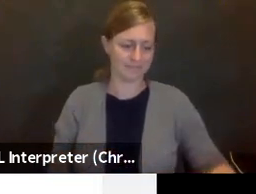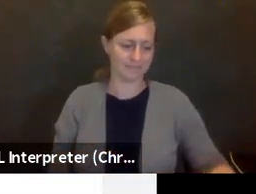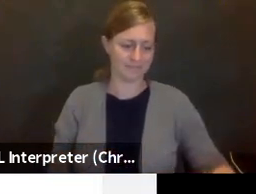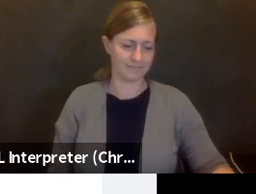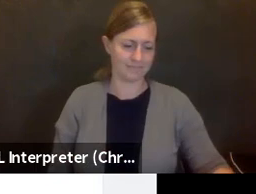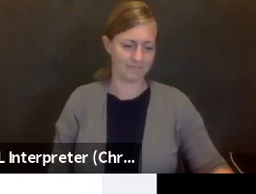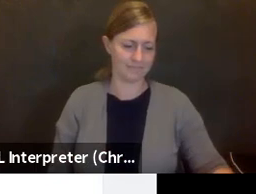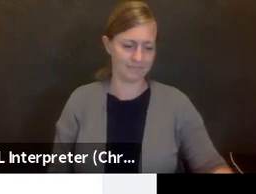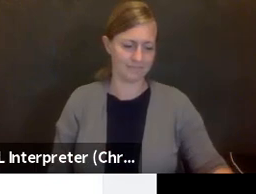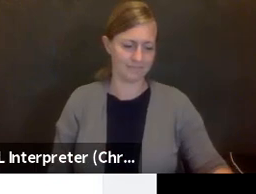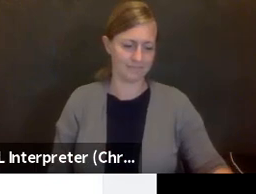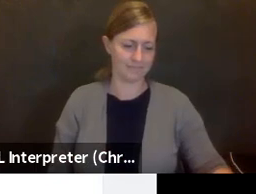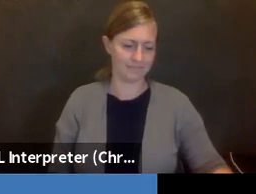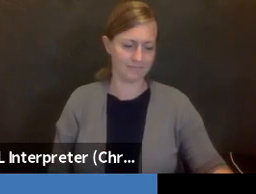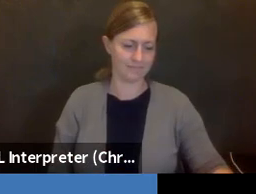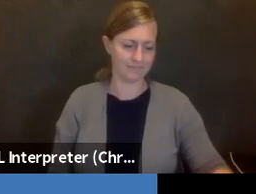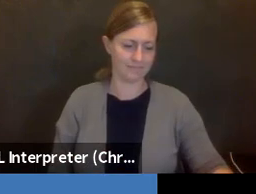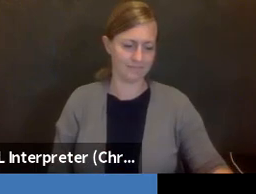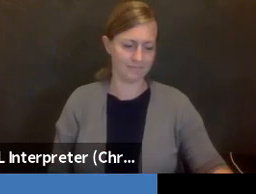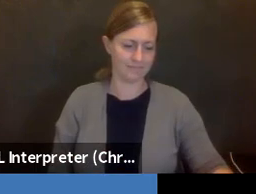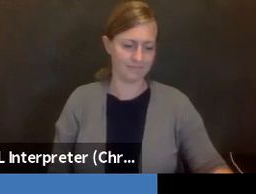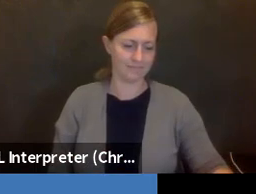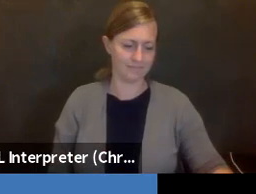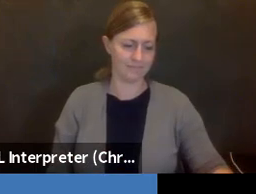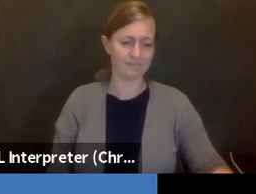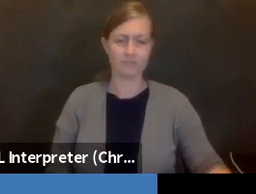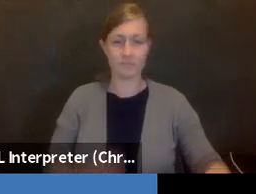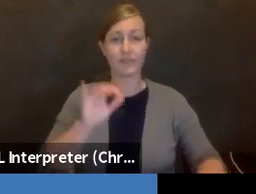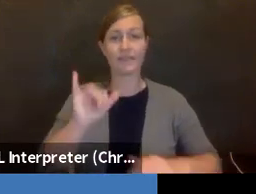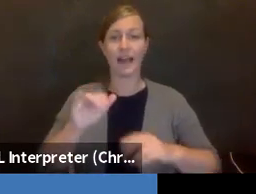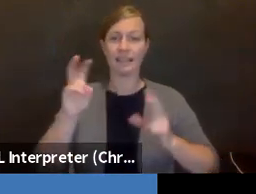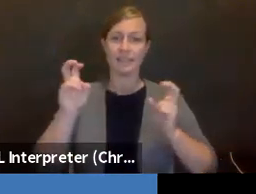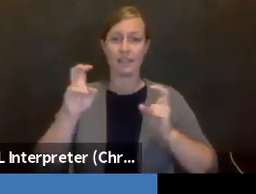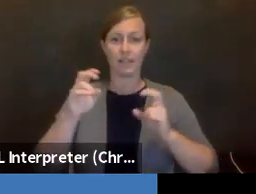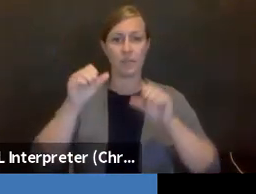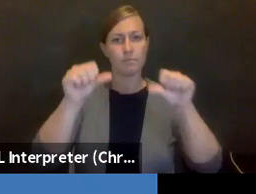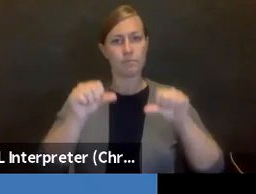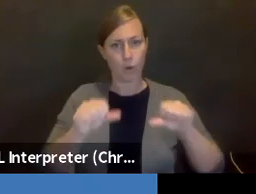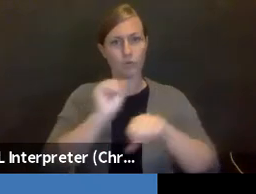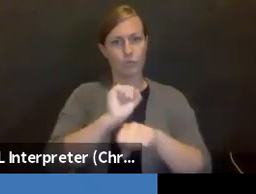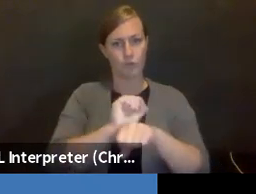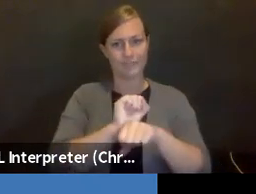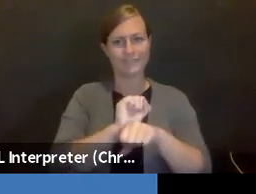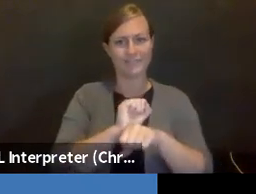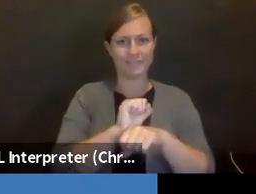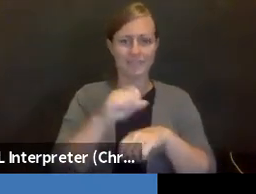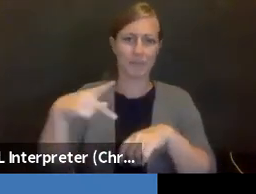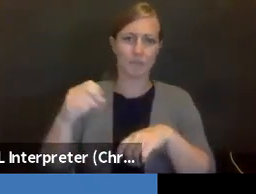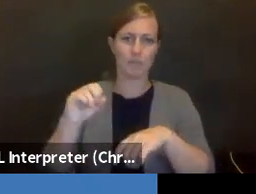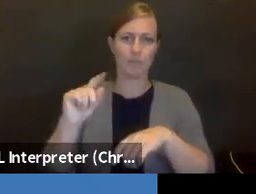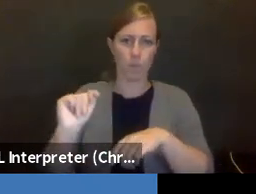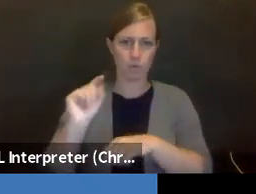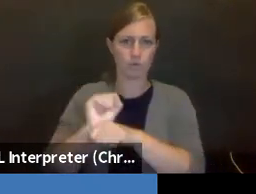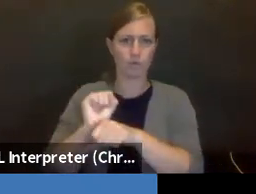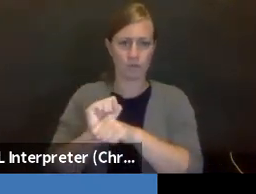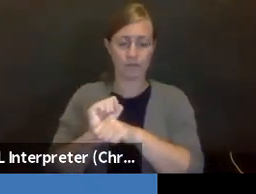Okay. So that's the post work button. Now, I'm going to pause there.